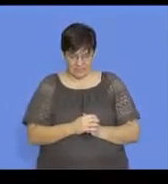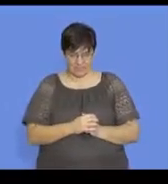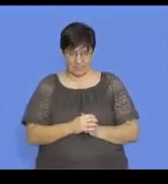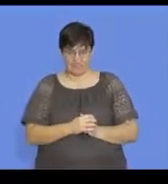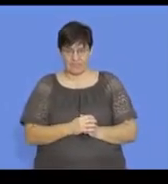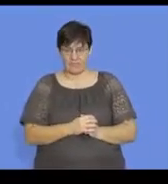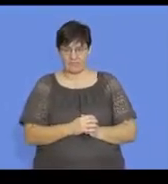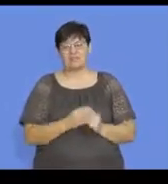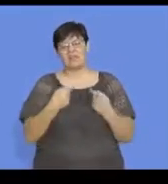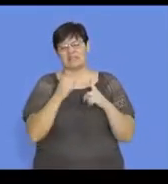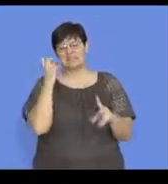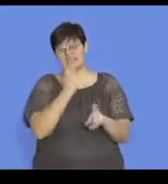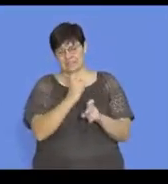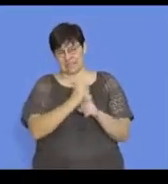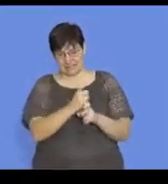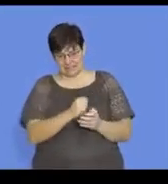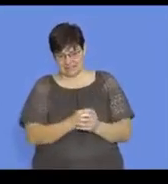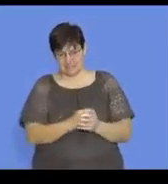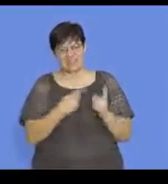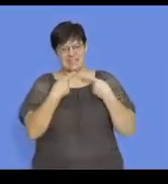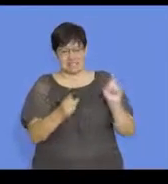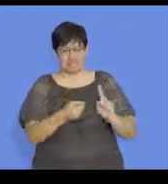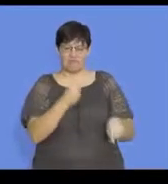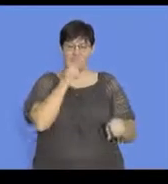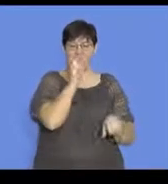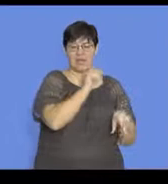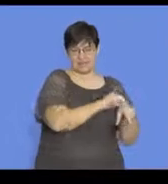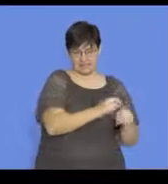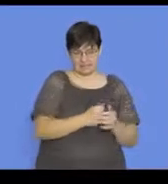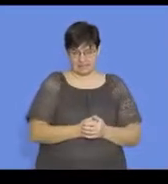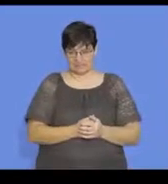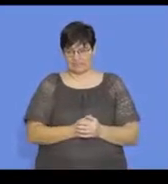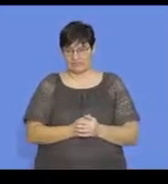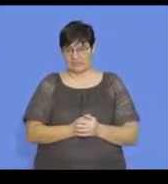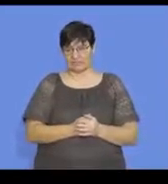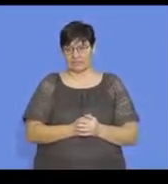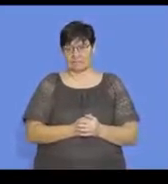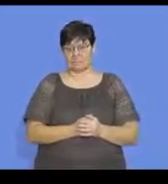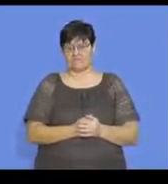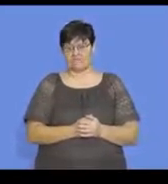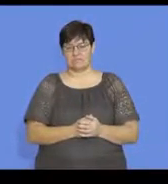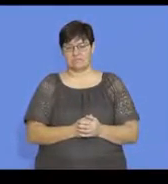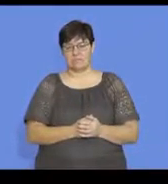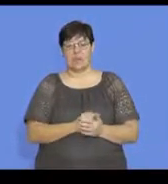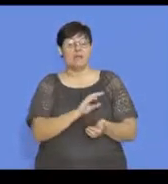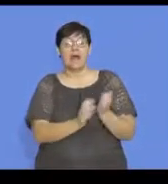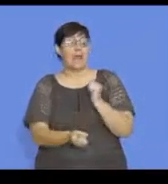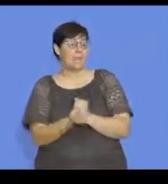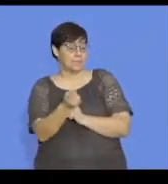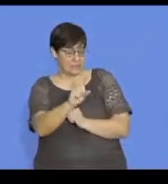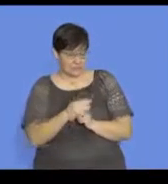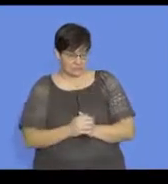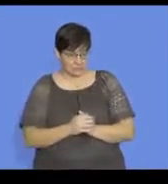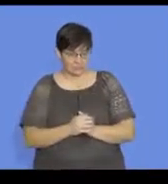bit difficult, all right, it's different from the insects. Now, what happens is there's